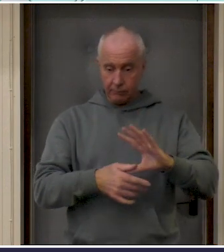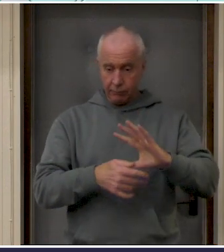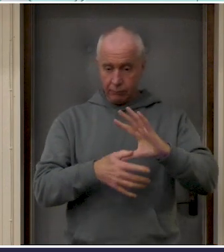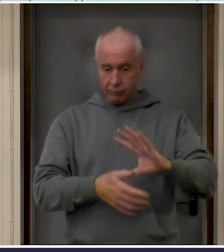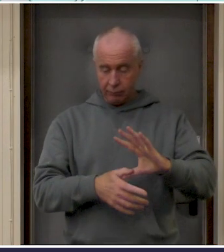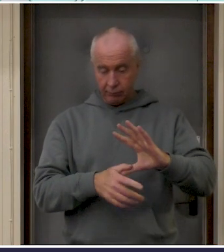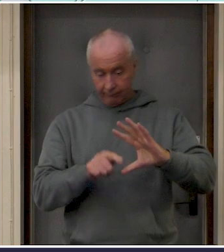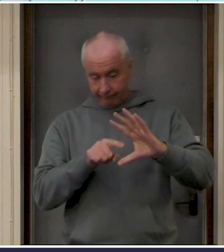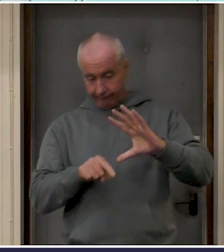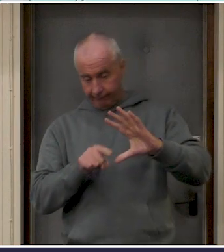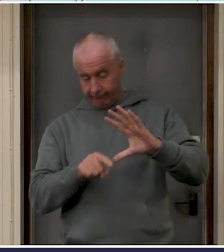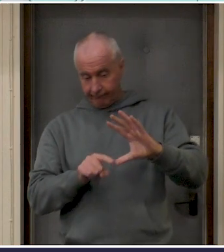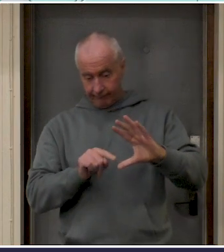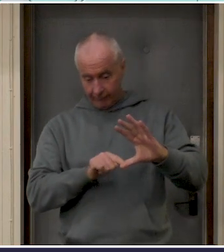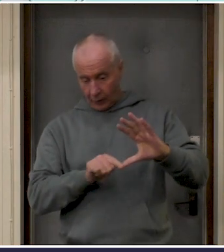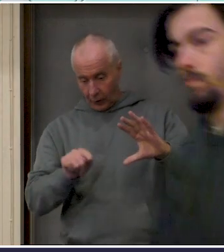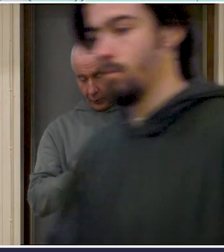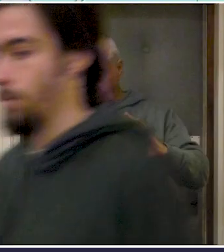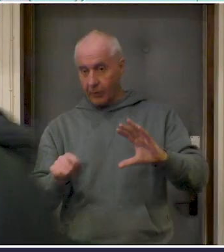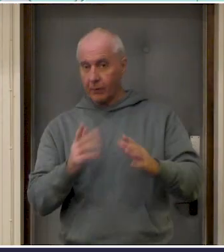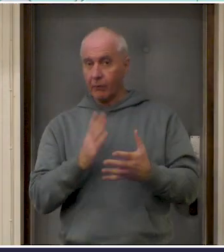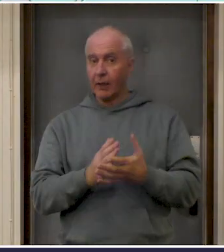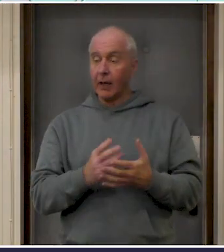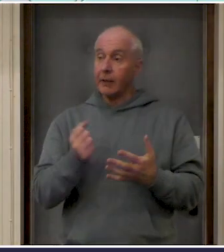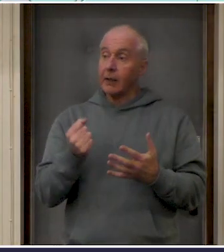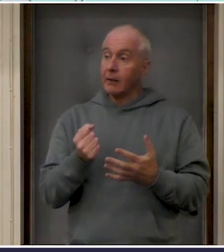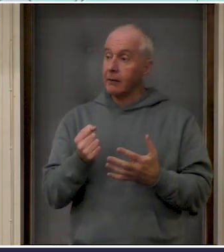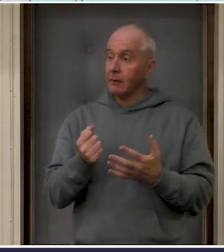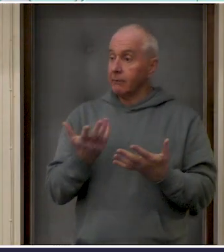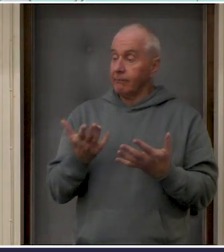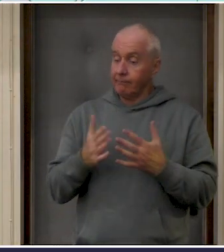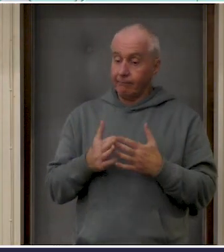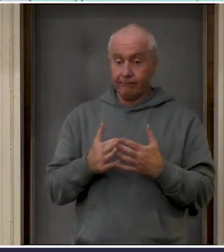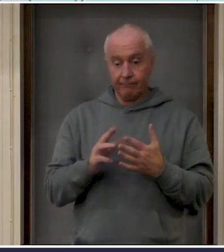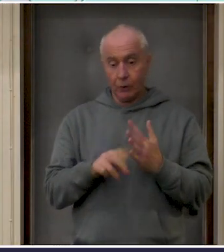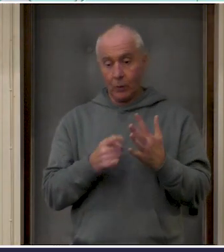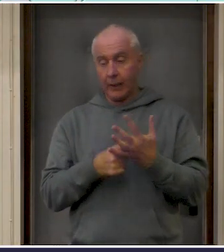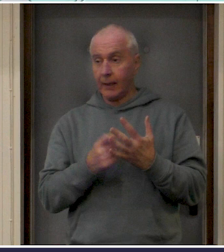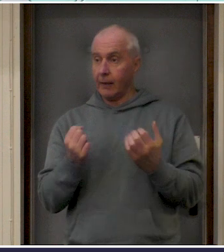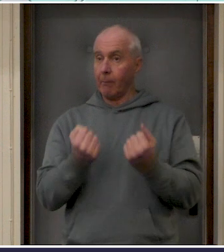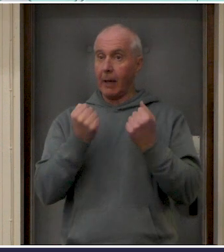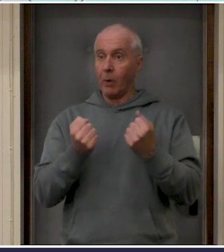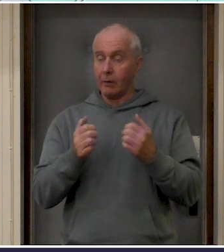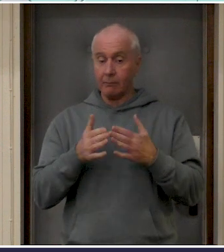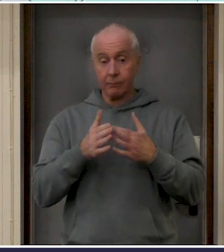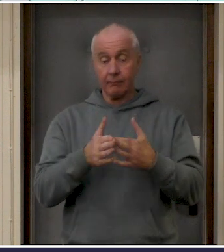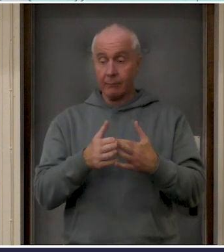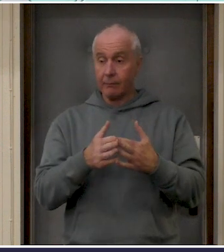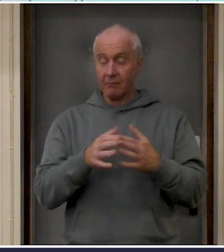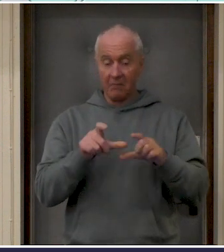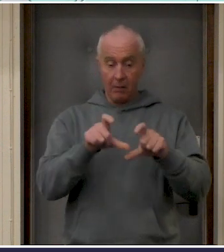power shortage, and luckily had a spare floating nuclear power plant that they could send. So yeah, it